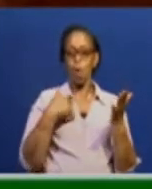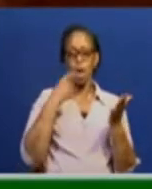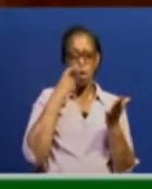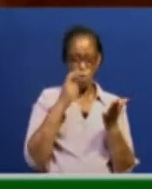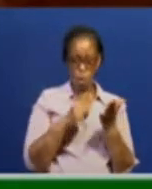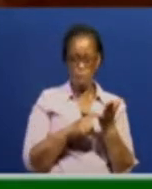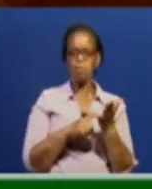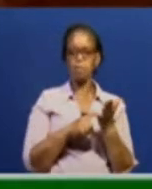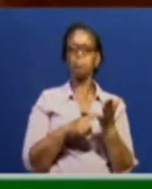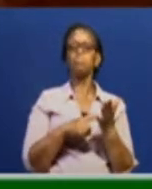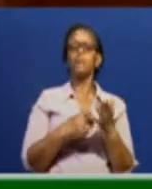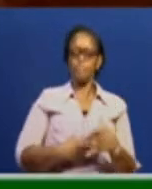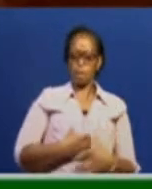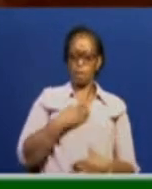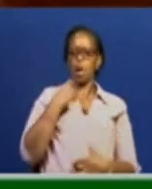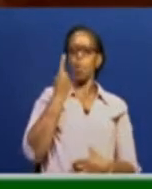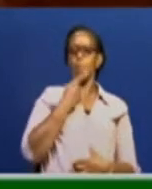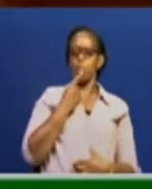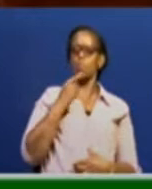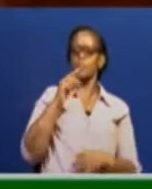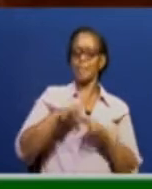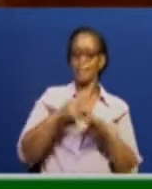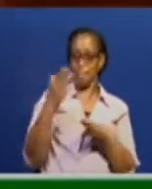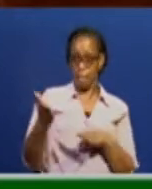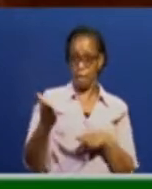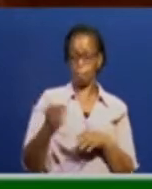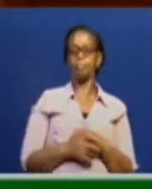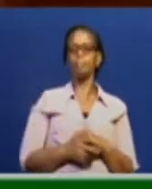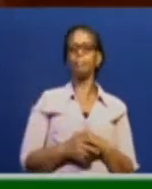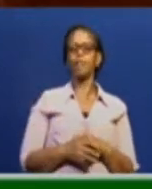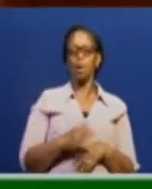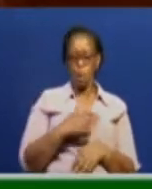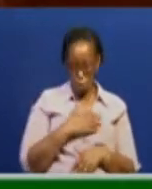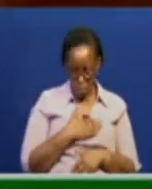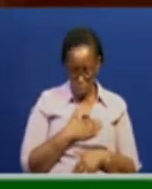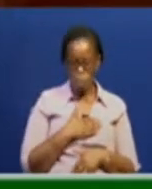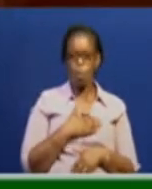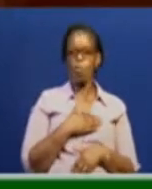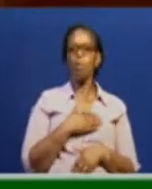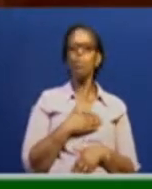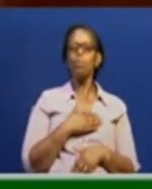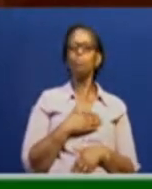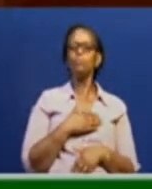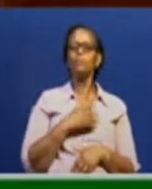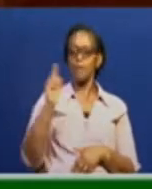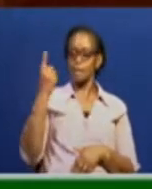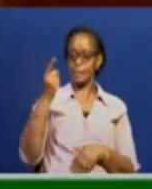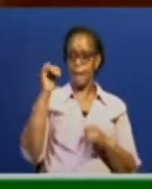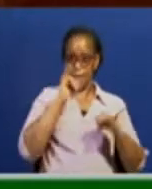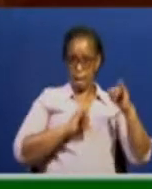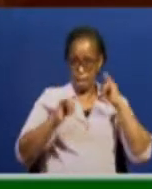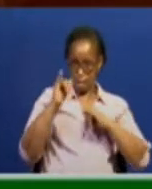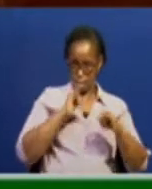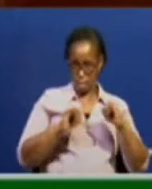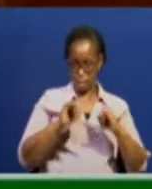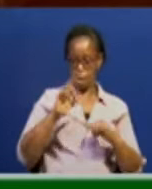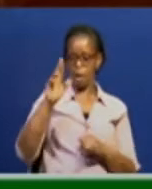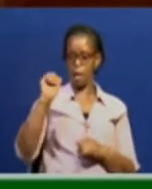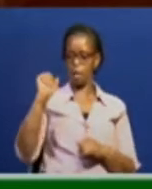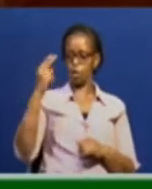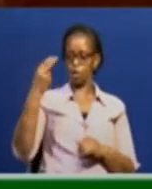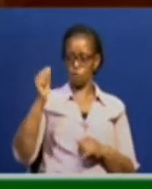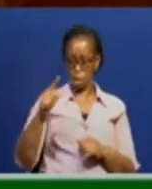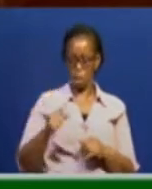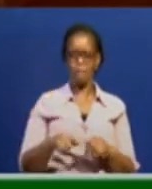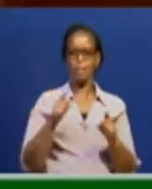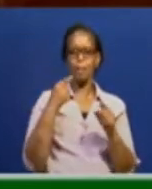row. Her Excellency Rachel Ruto, EGH, First Lady of the Republic of Kenya, and other